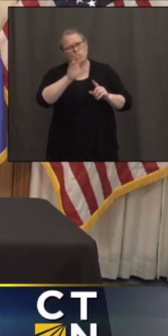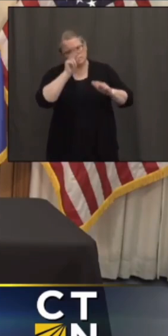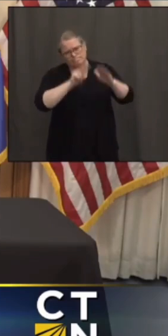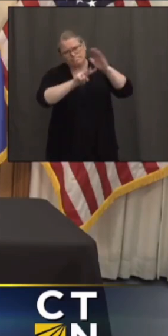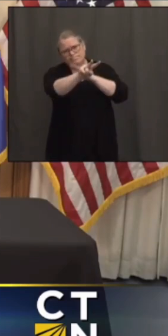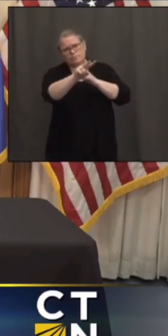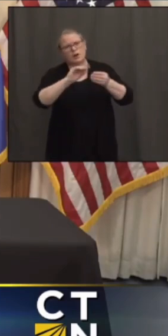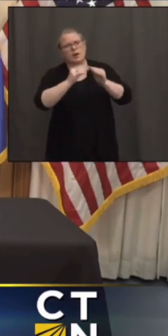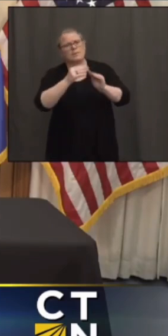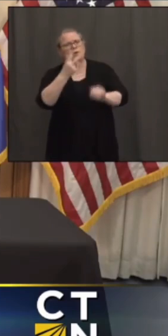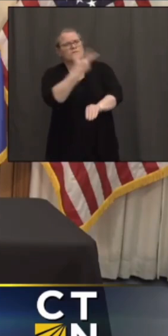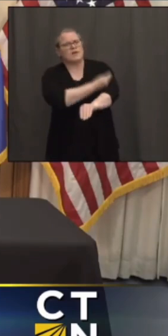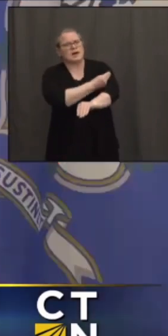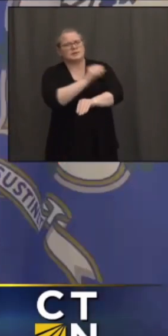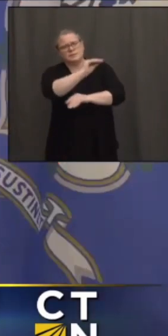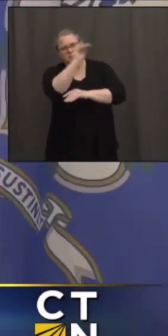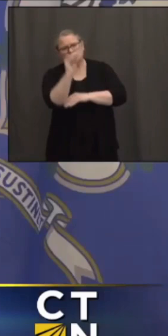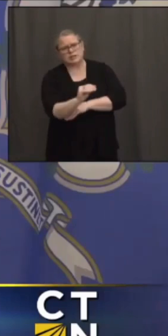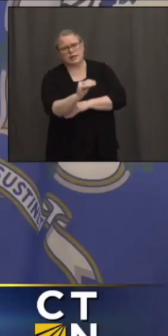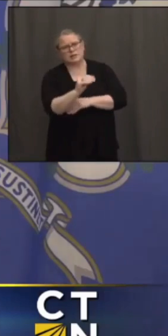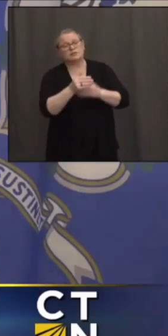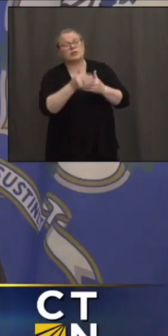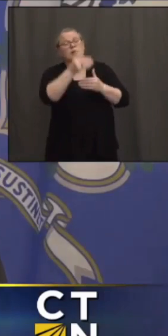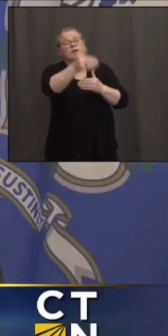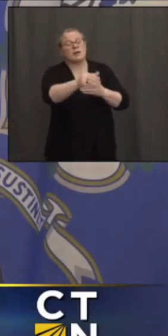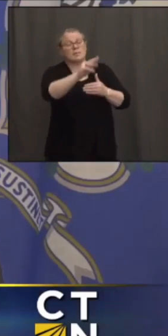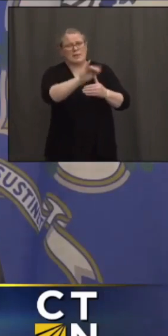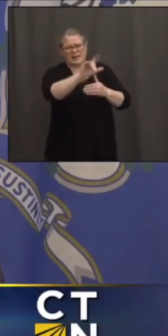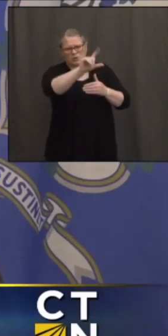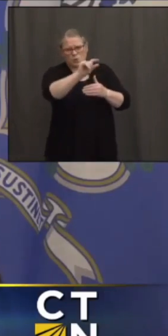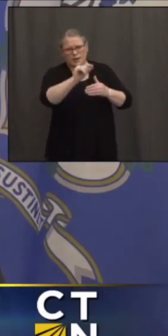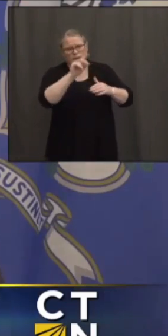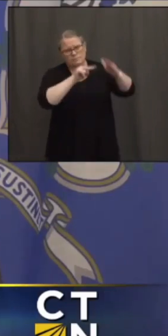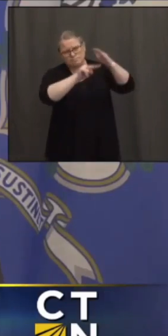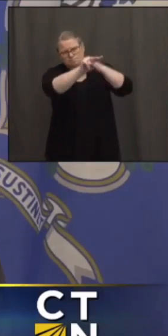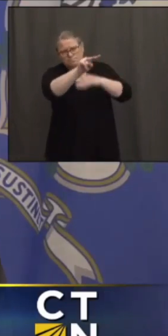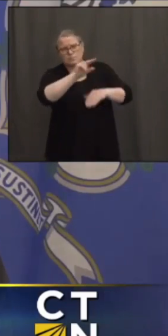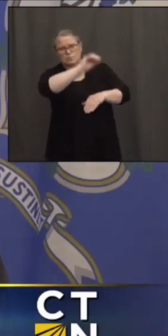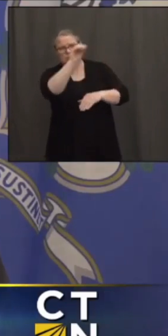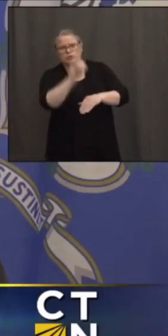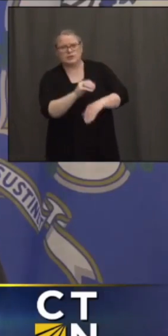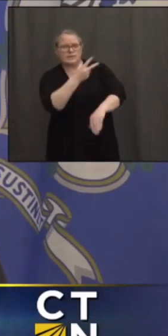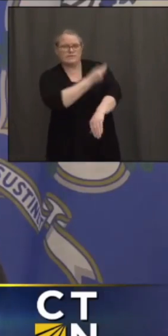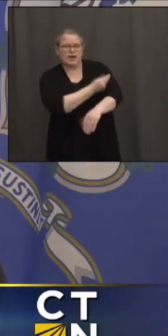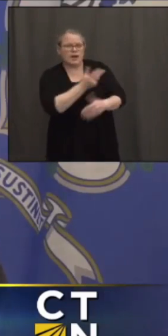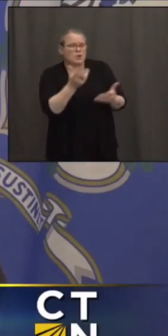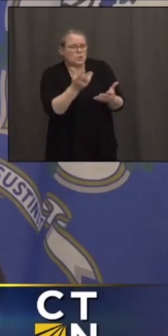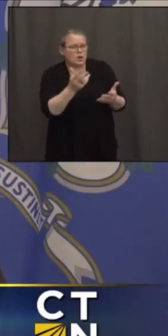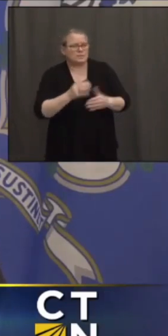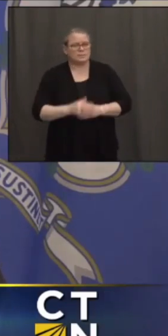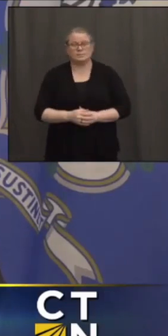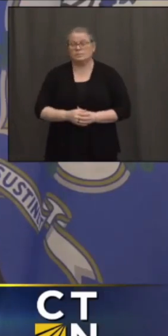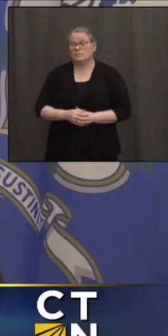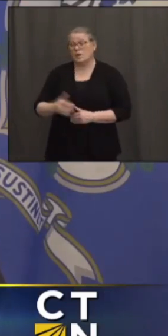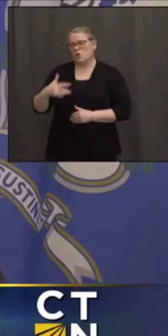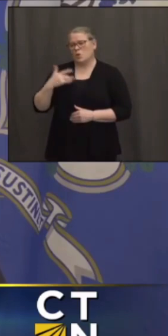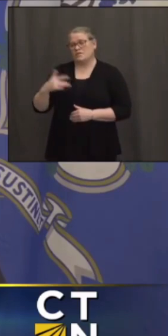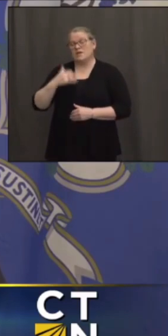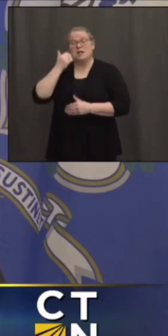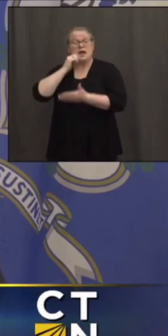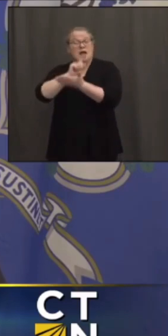20th? I think overall, we look at our vaccinations going up at about 10% a